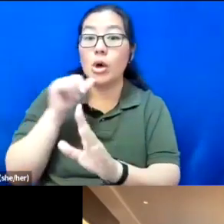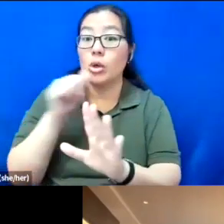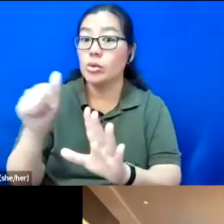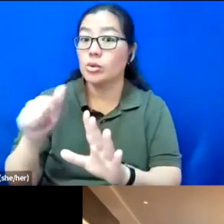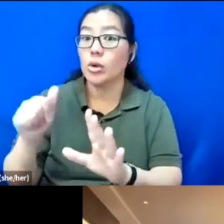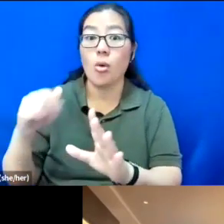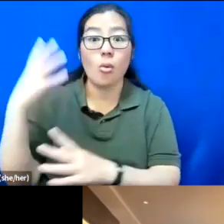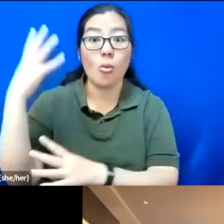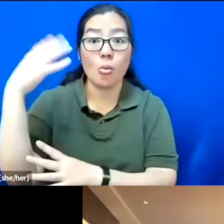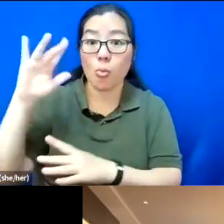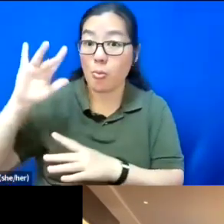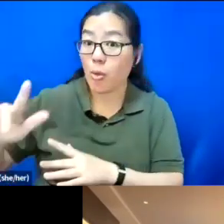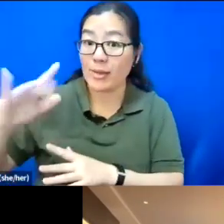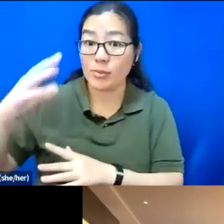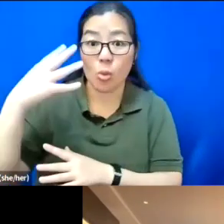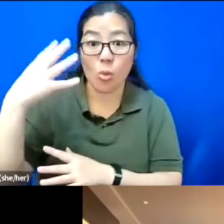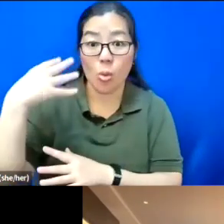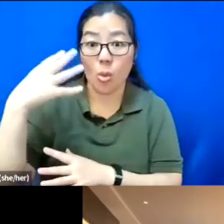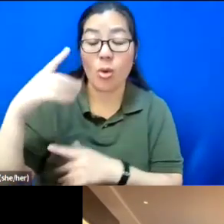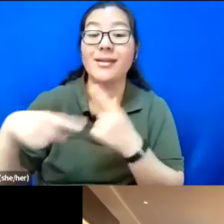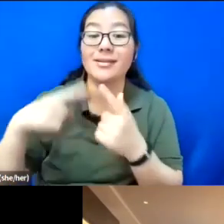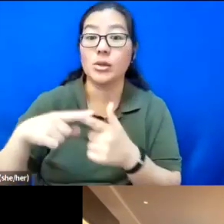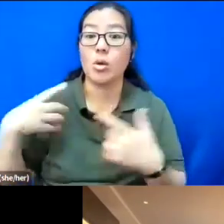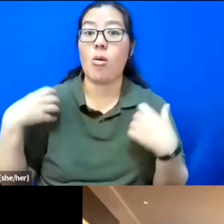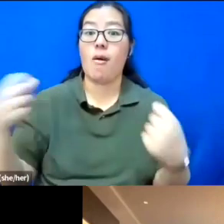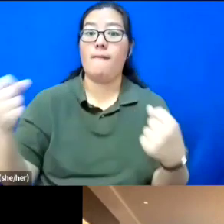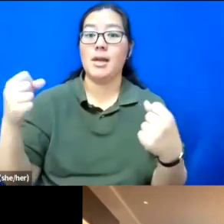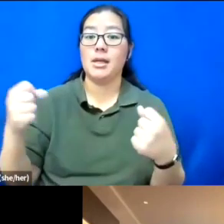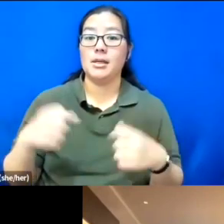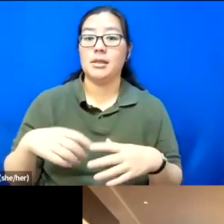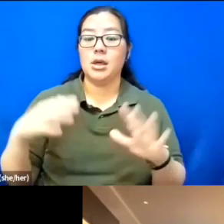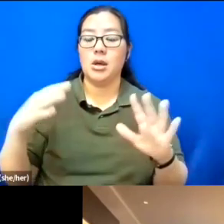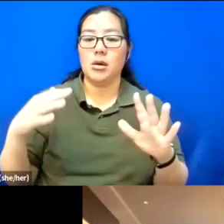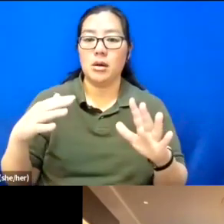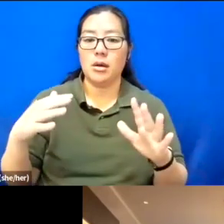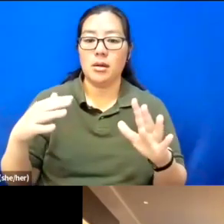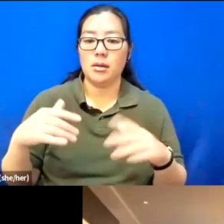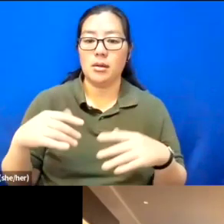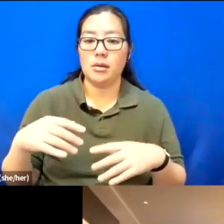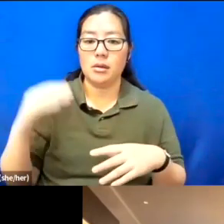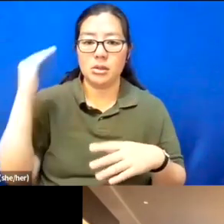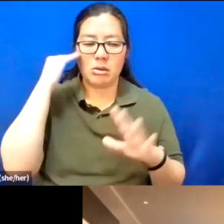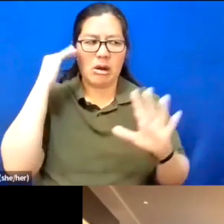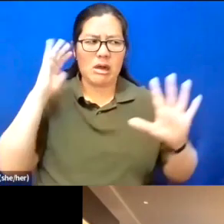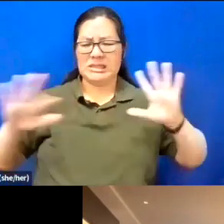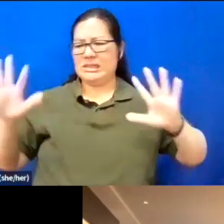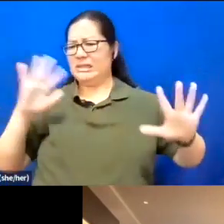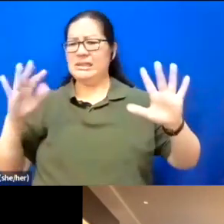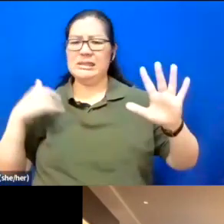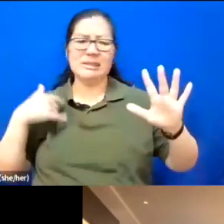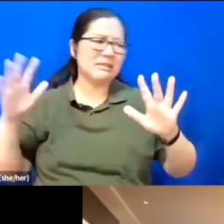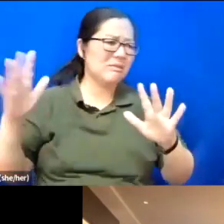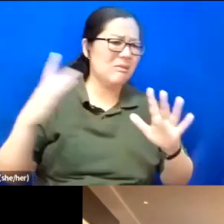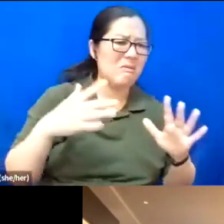Your voice too. You become so self-conscious. Absolutely. Your voice is different. Everything is different.